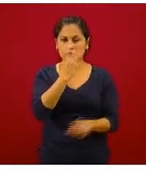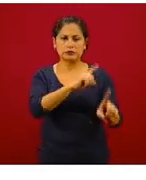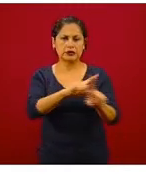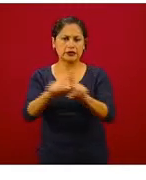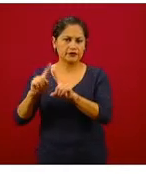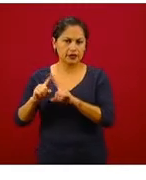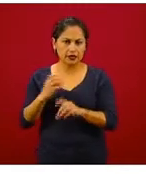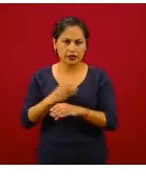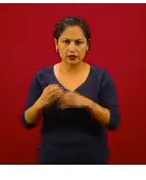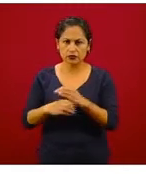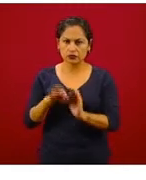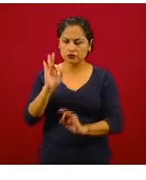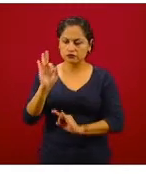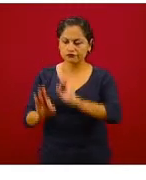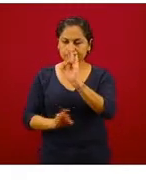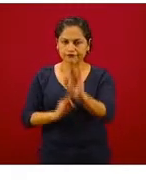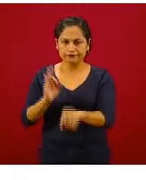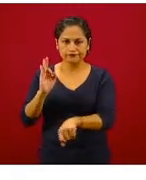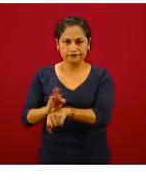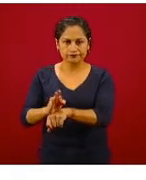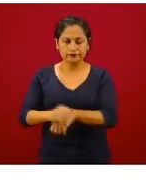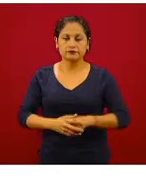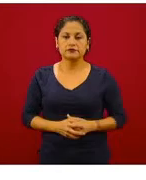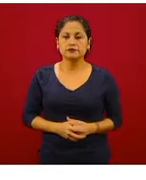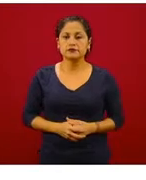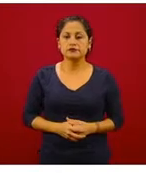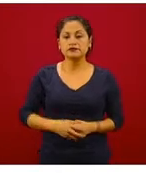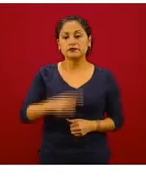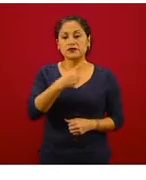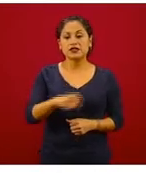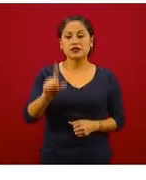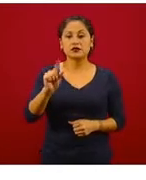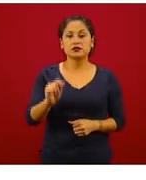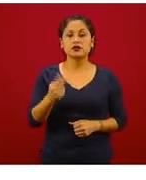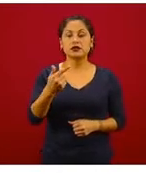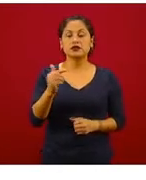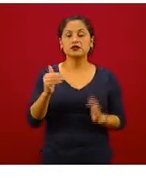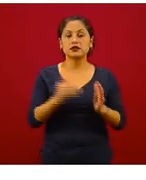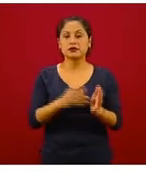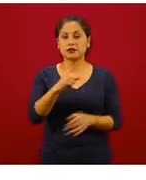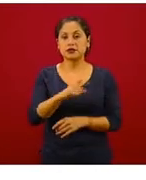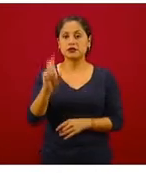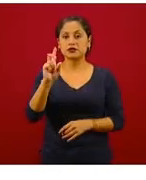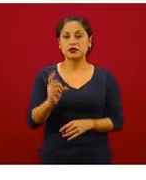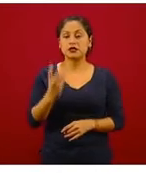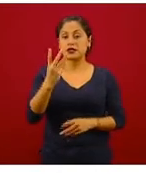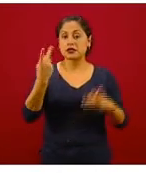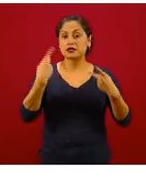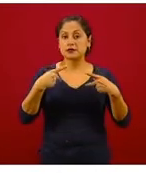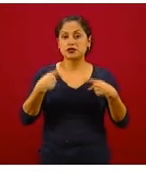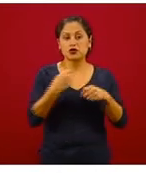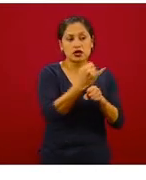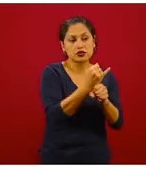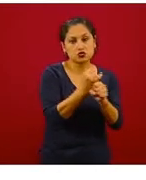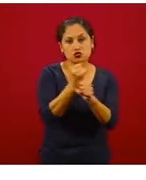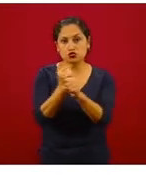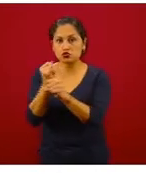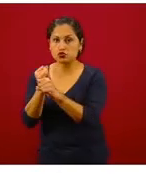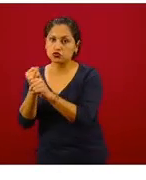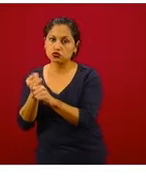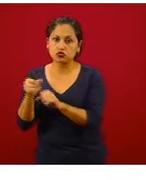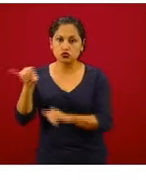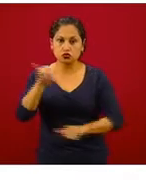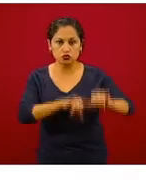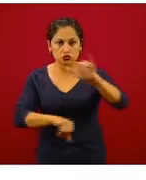on a ventilator, as well as with other life saving mechanisms.